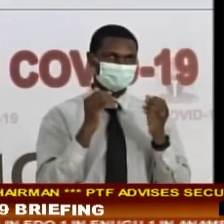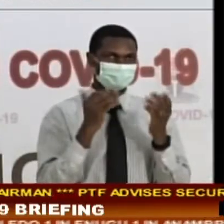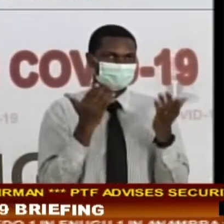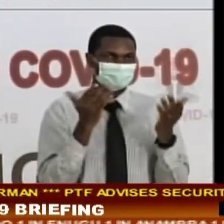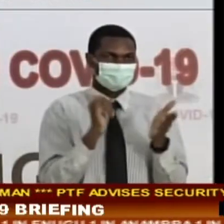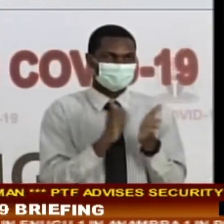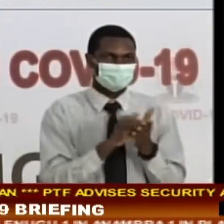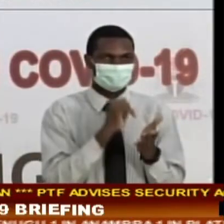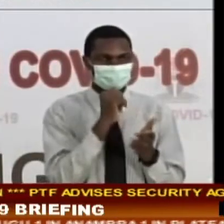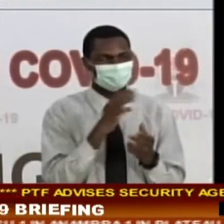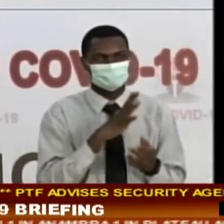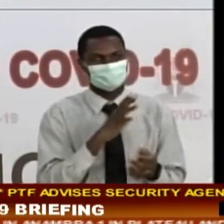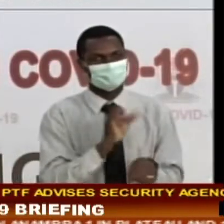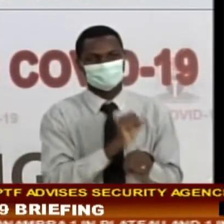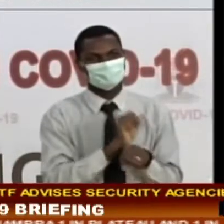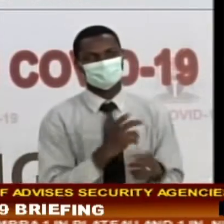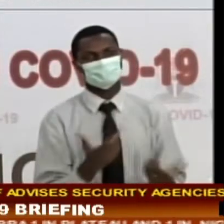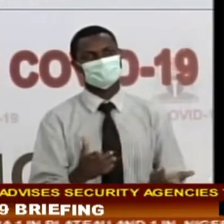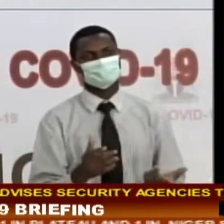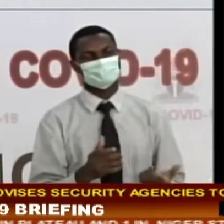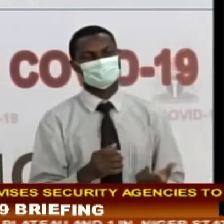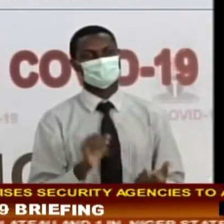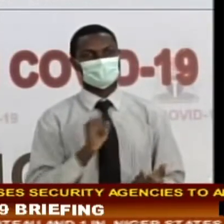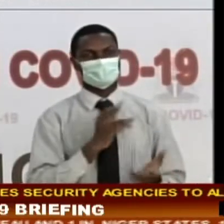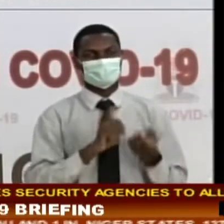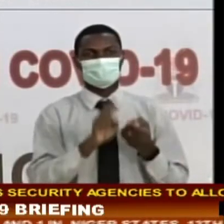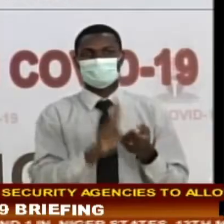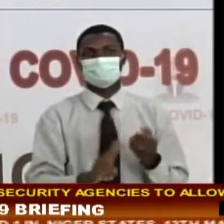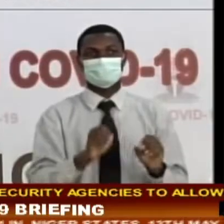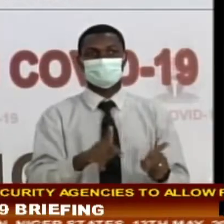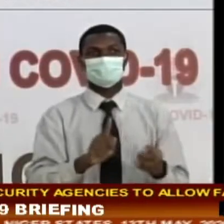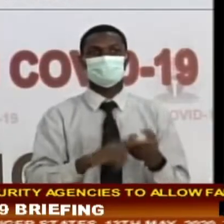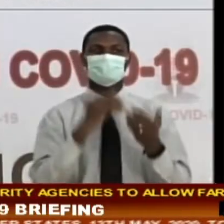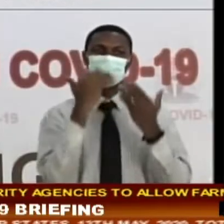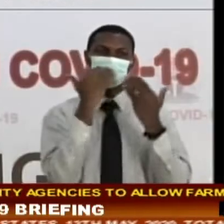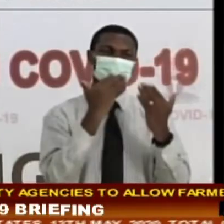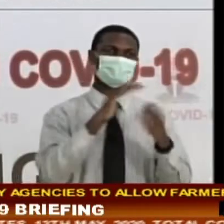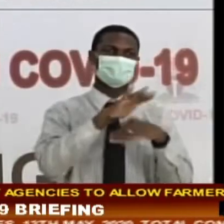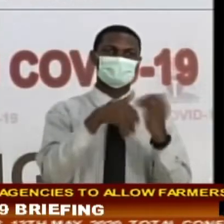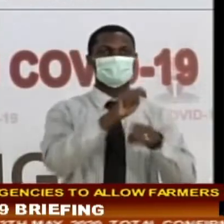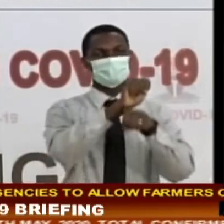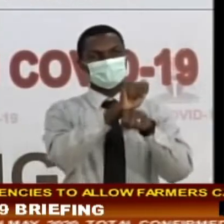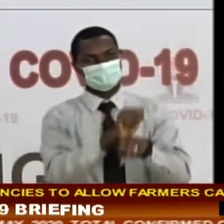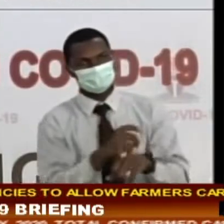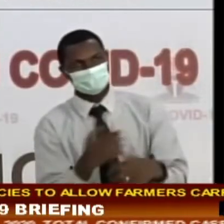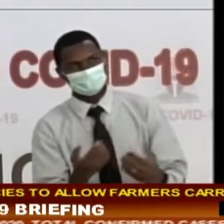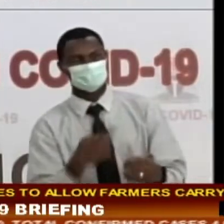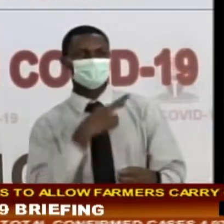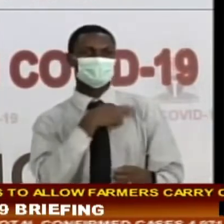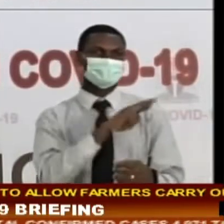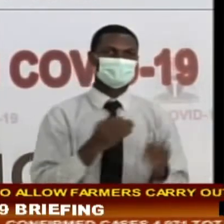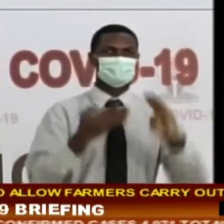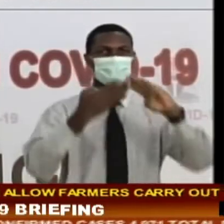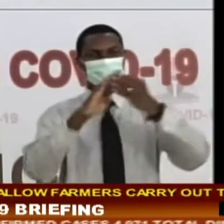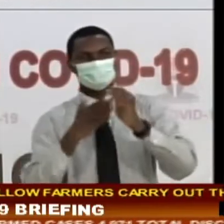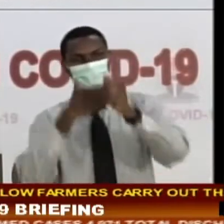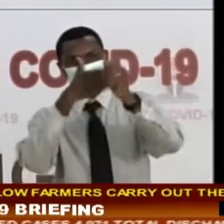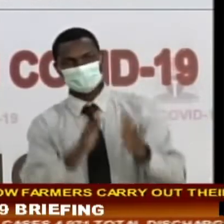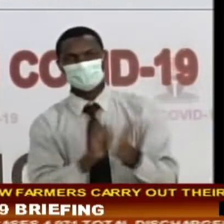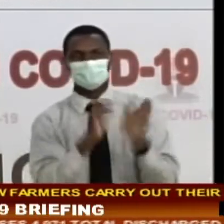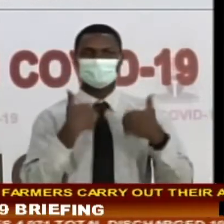defeated I wish to use this opportunity to thank traditional religious and Community leaders who have